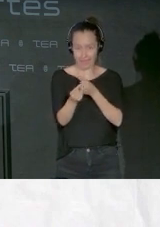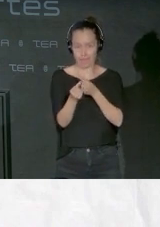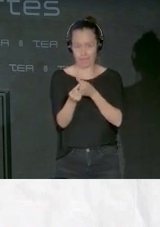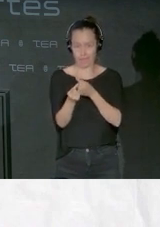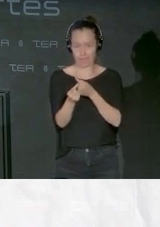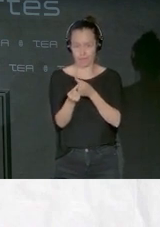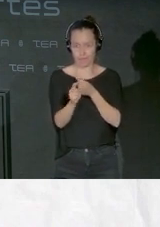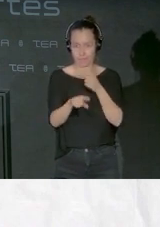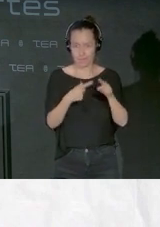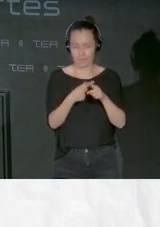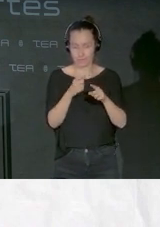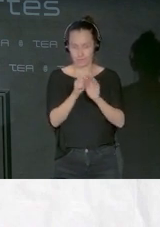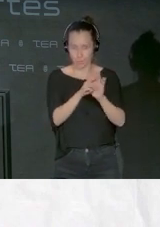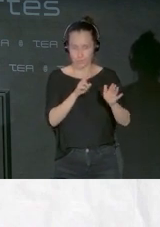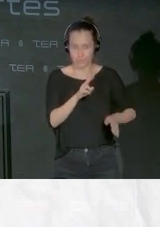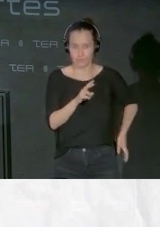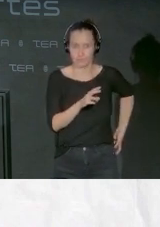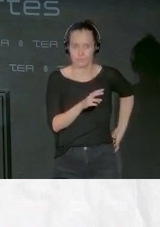they are, of course,